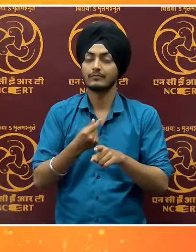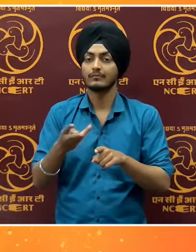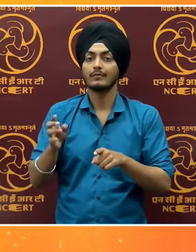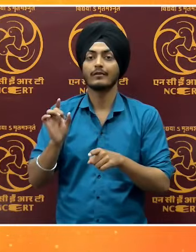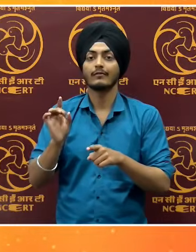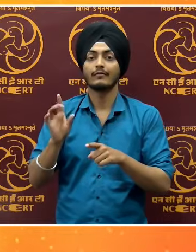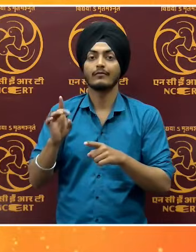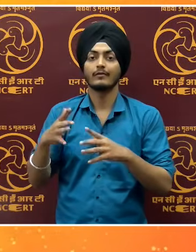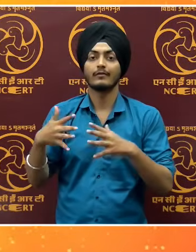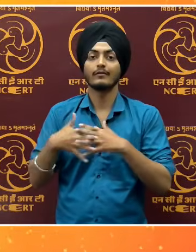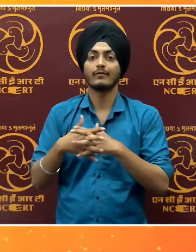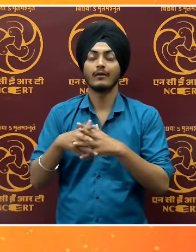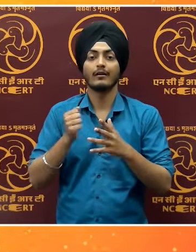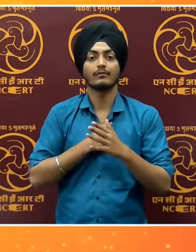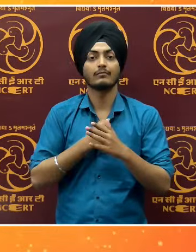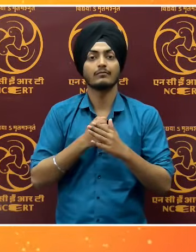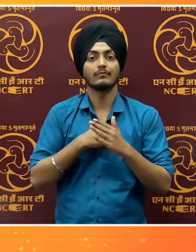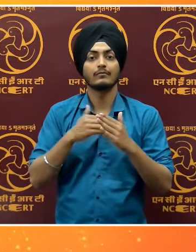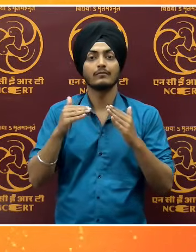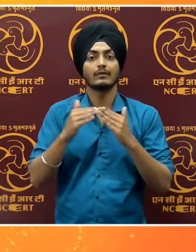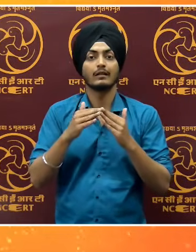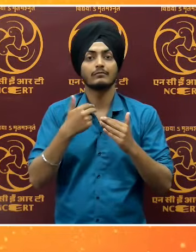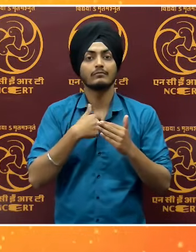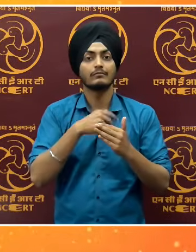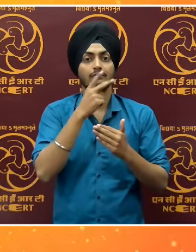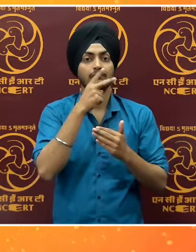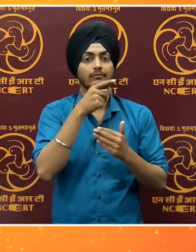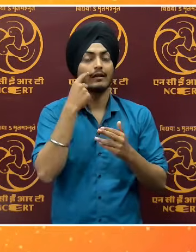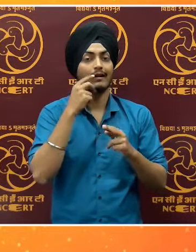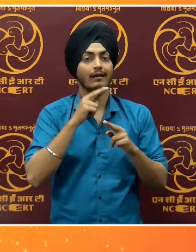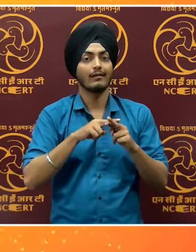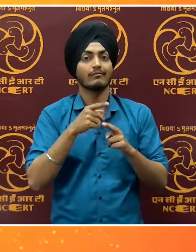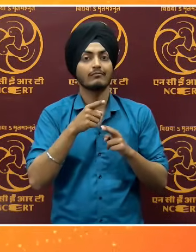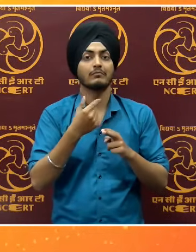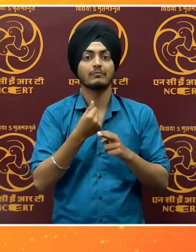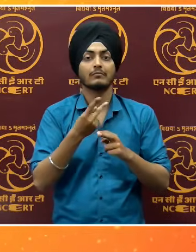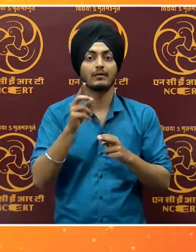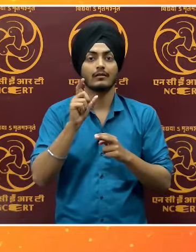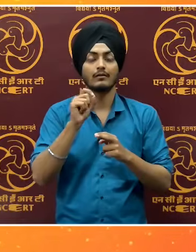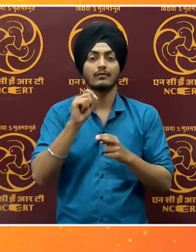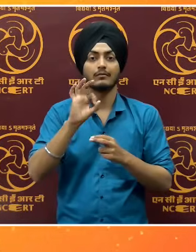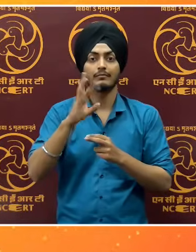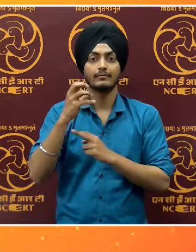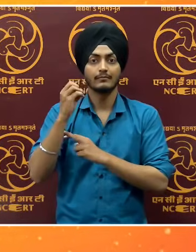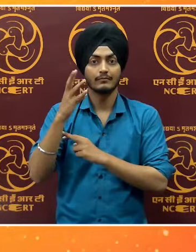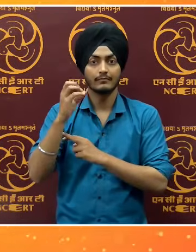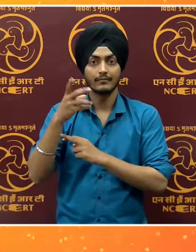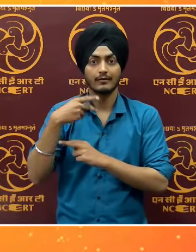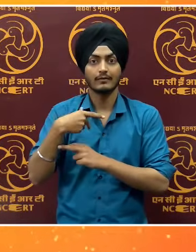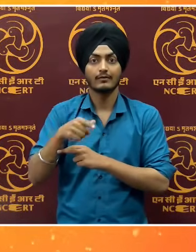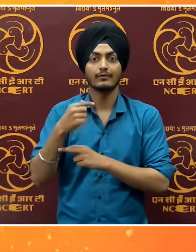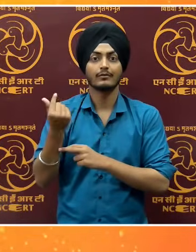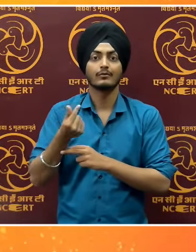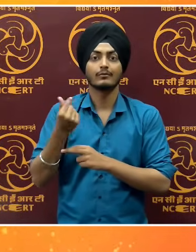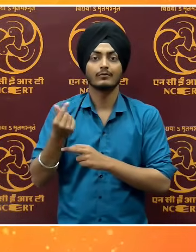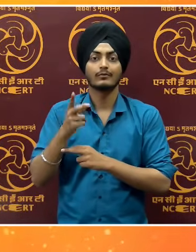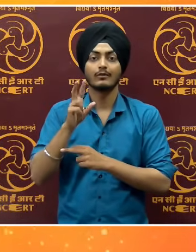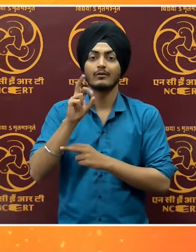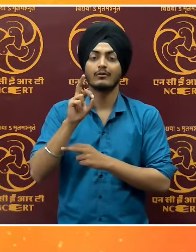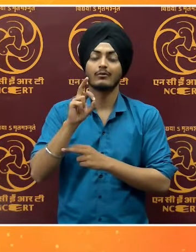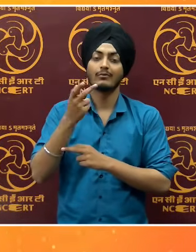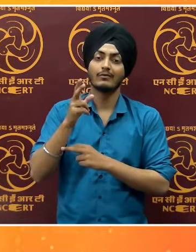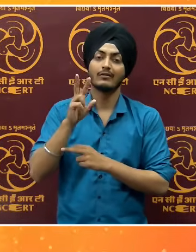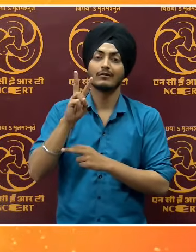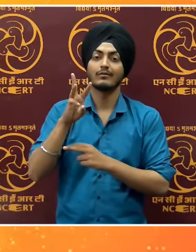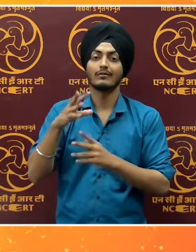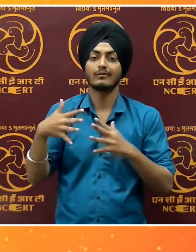In our home there are 230 volts. If there are 10 bulbs, we can use some 23 volt